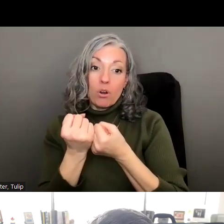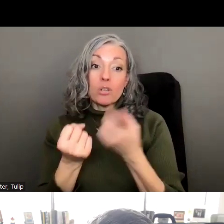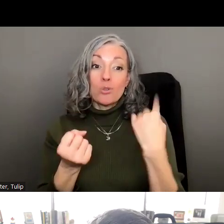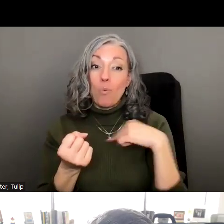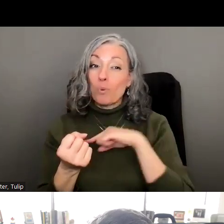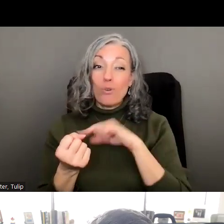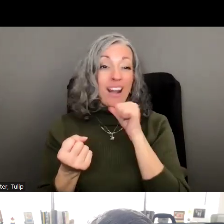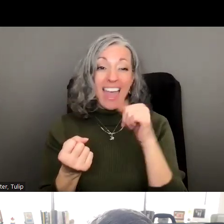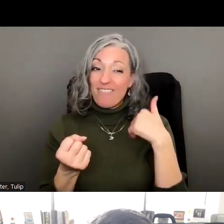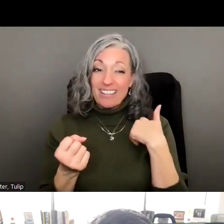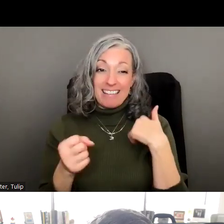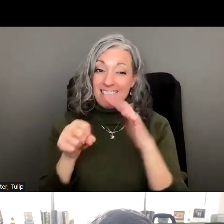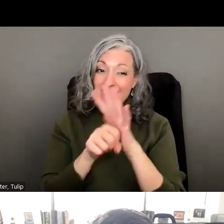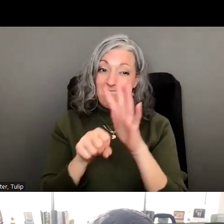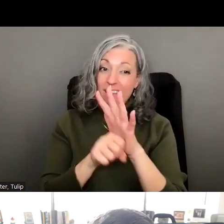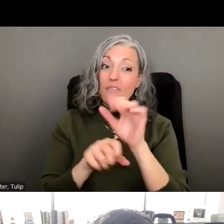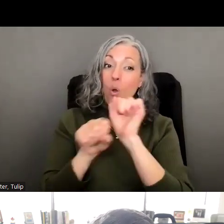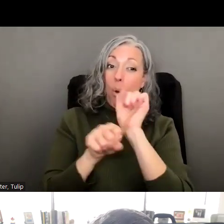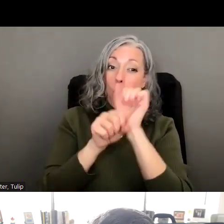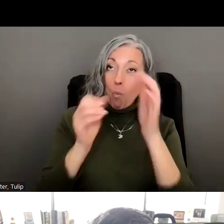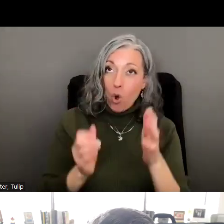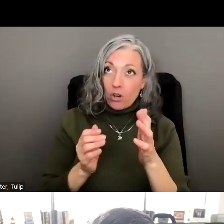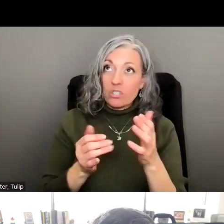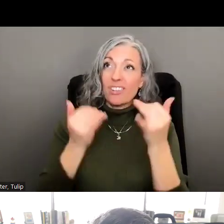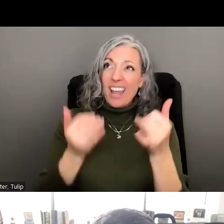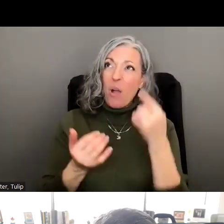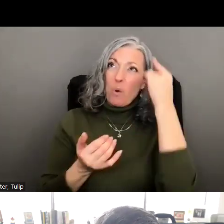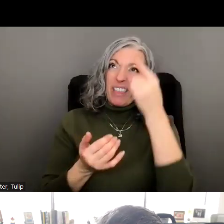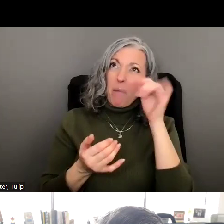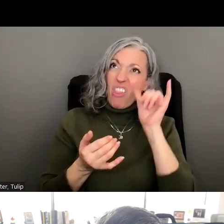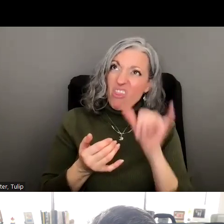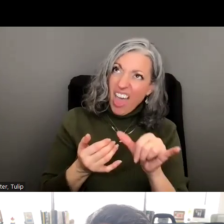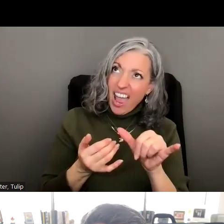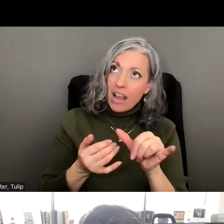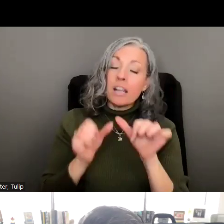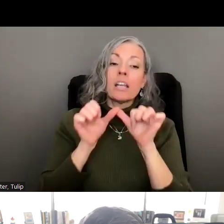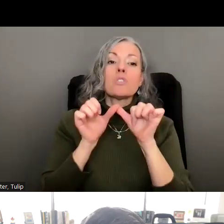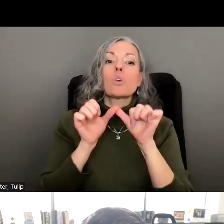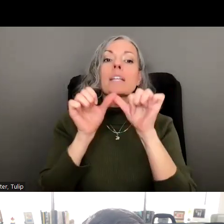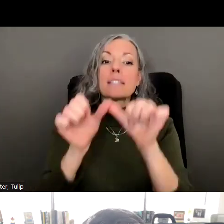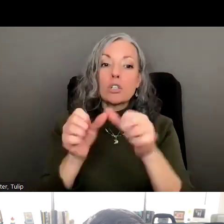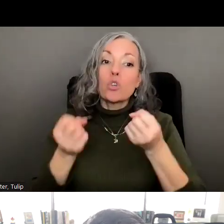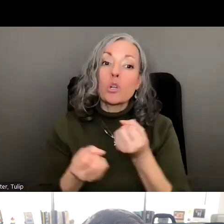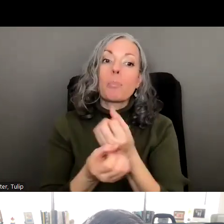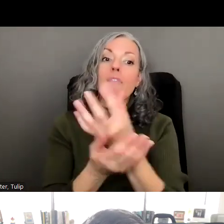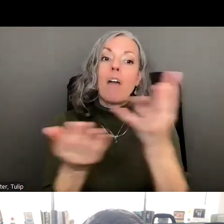that is an important thing as we think about moving forward and continuing to provide high